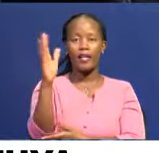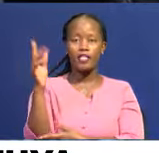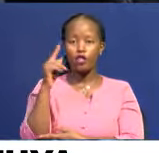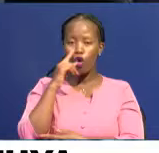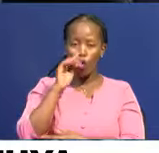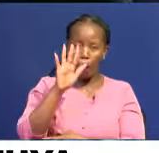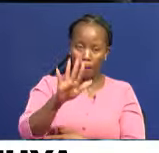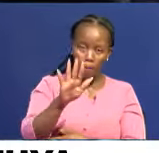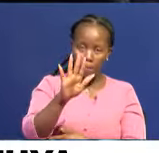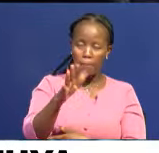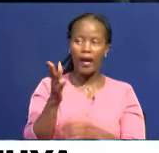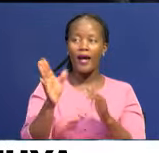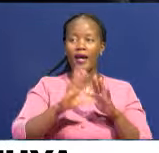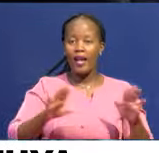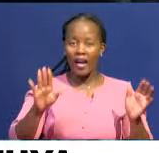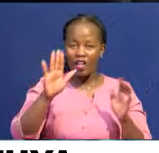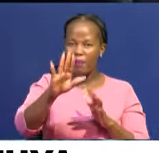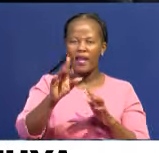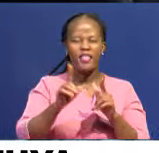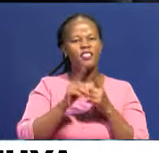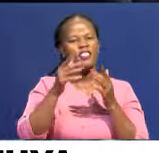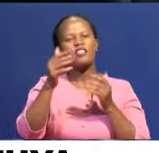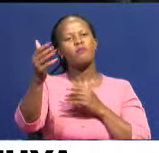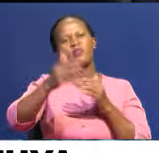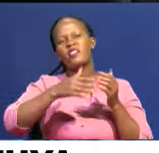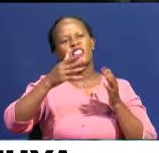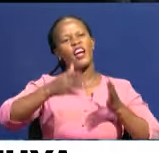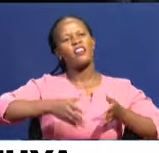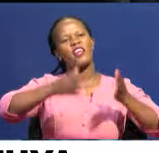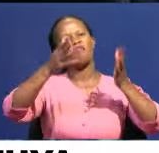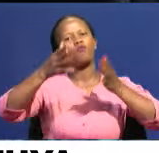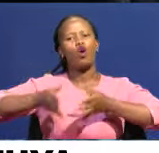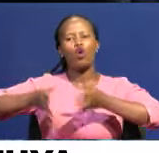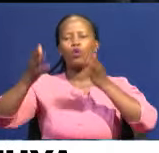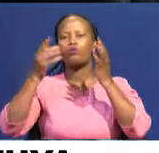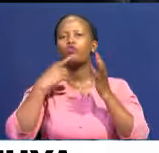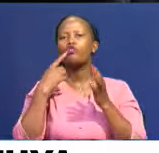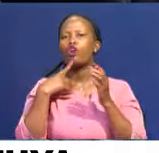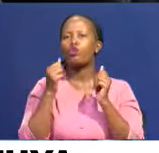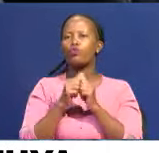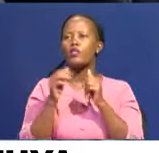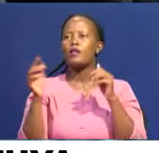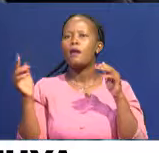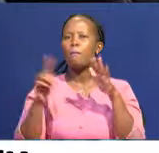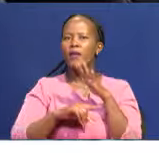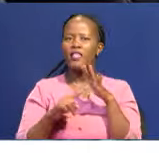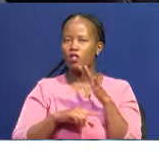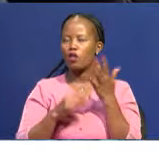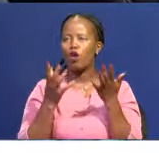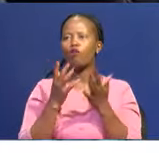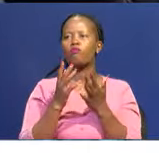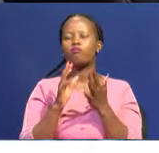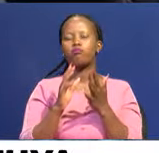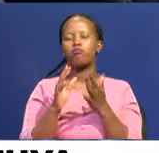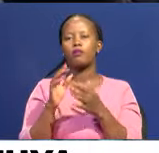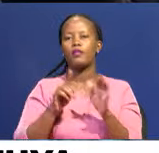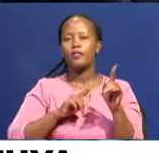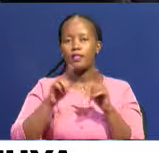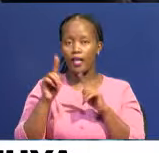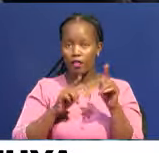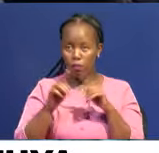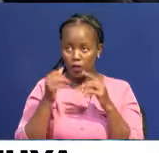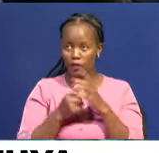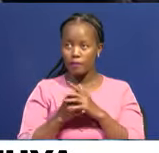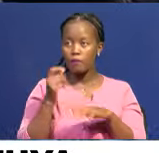farm, and even along the highways. We will talk to the Ministry of Transport and Roads that when they offer contracts